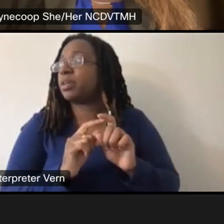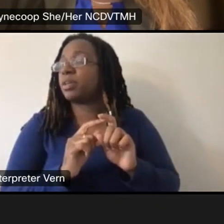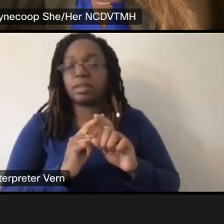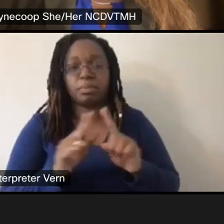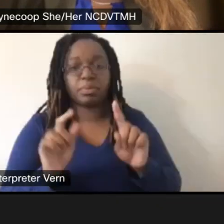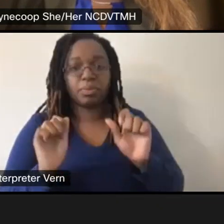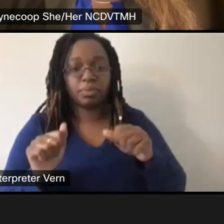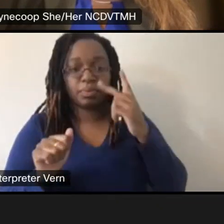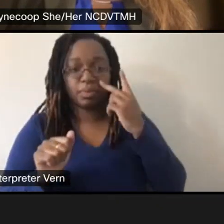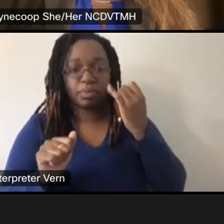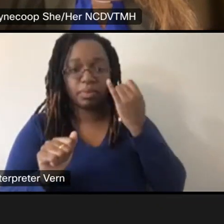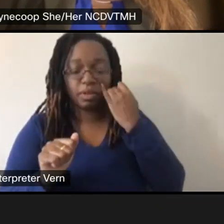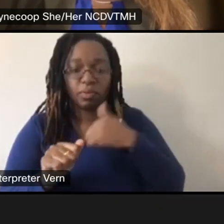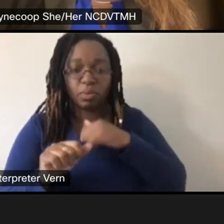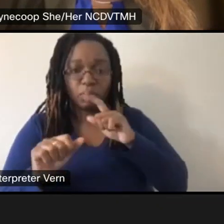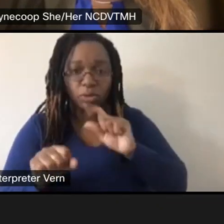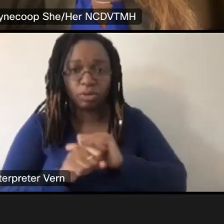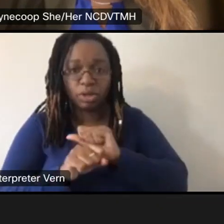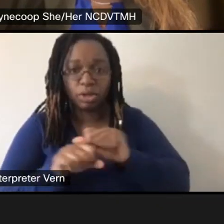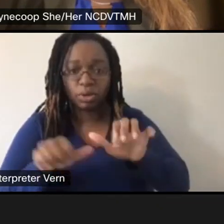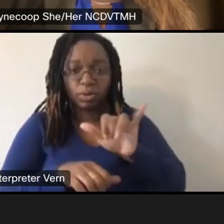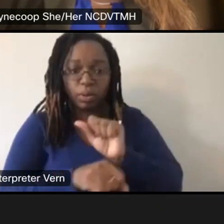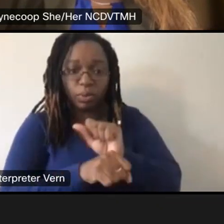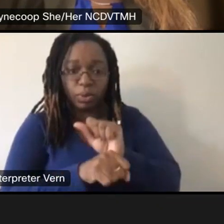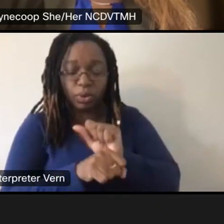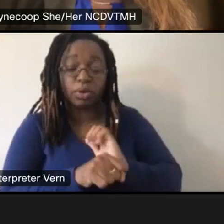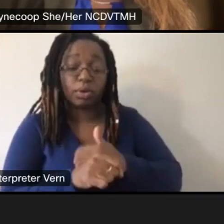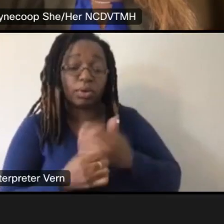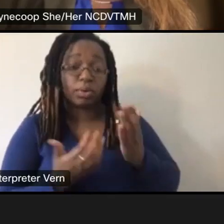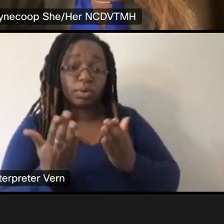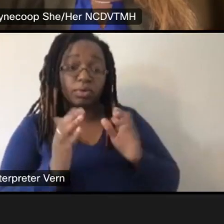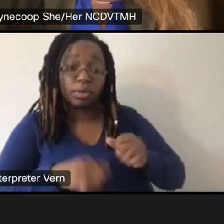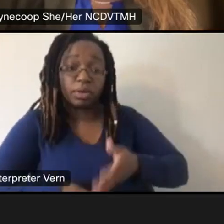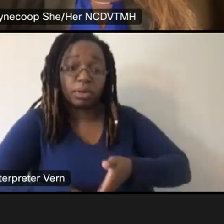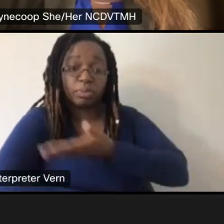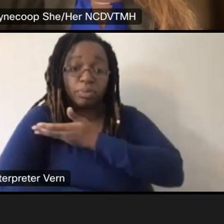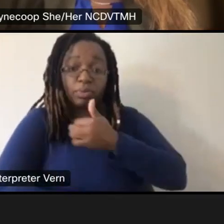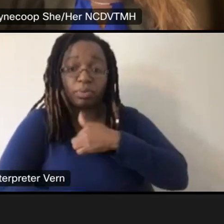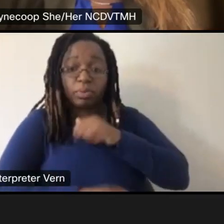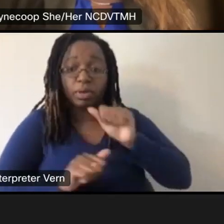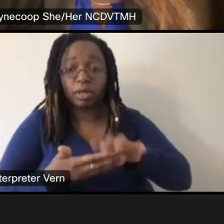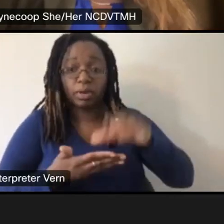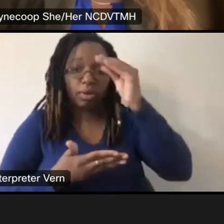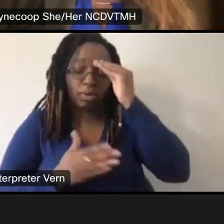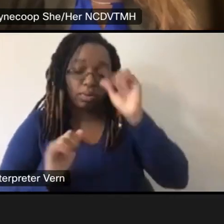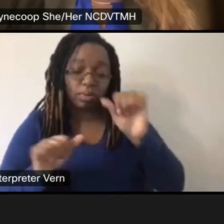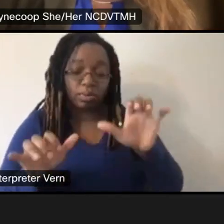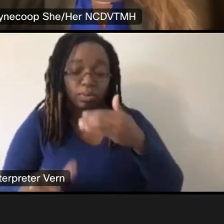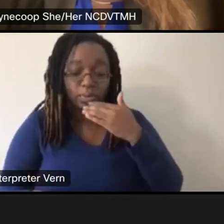work, so that our service provision can improve and we can learn what we can do better.